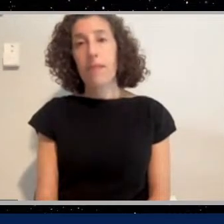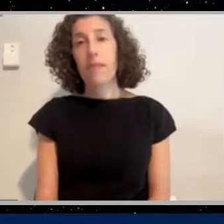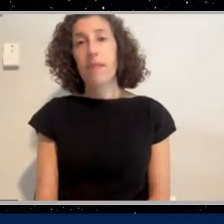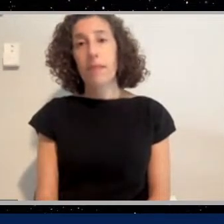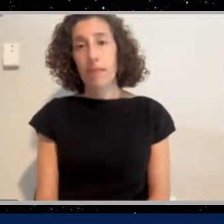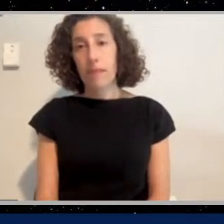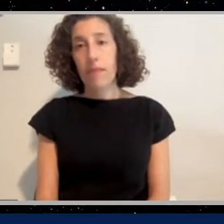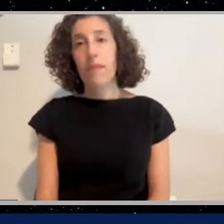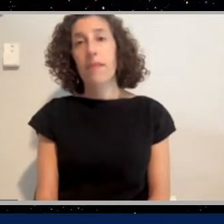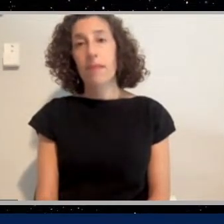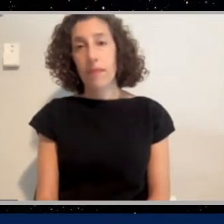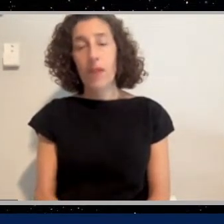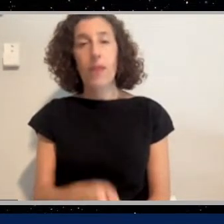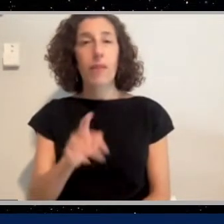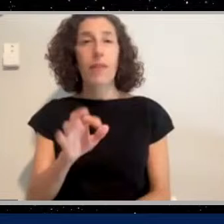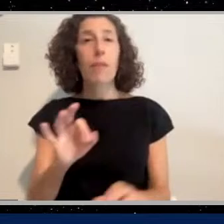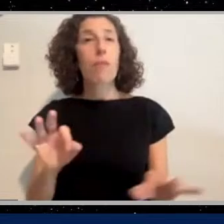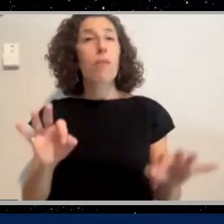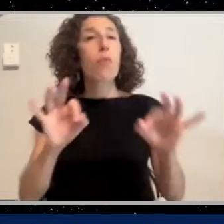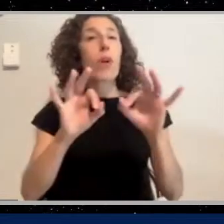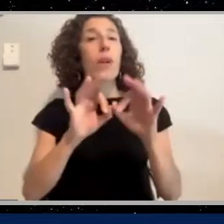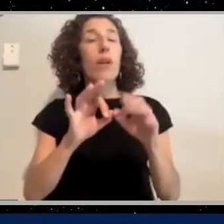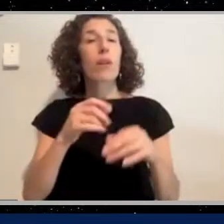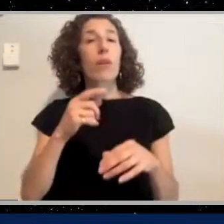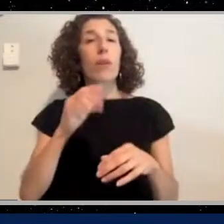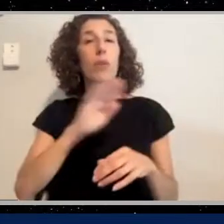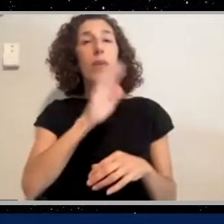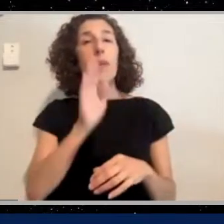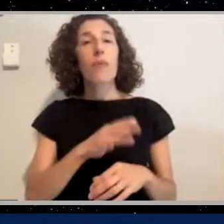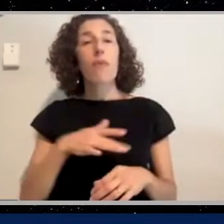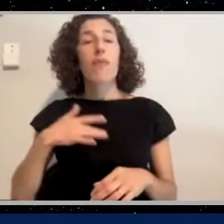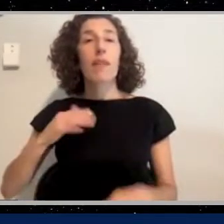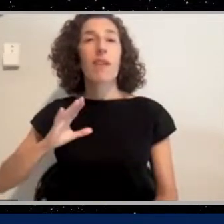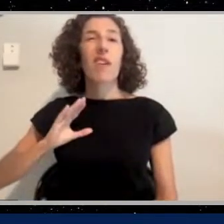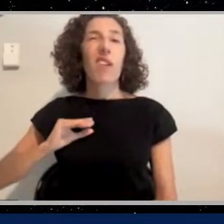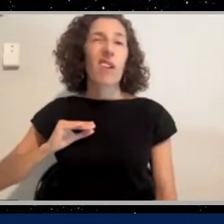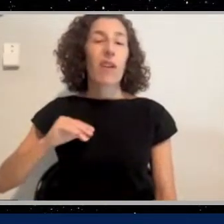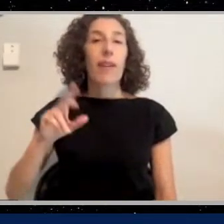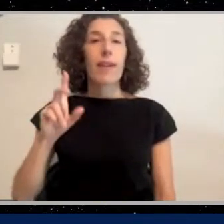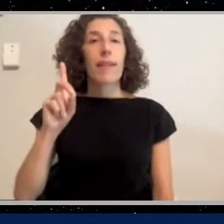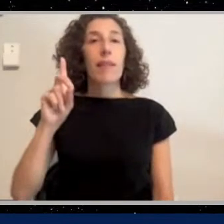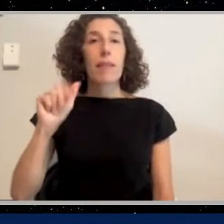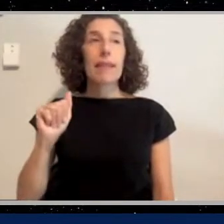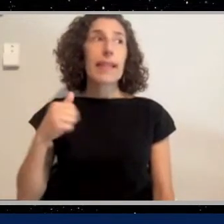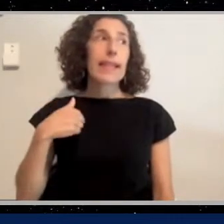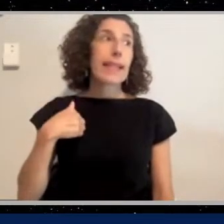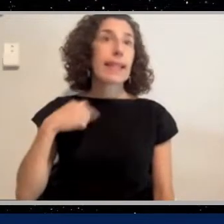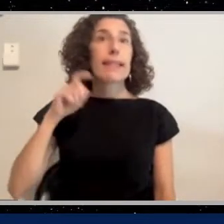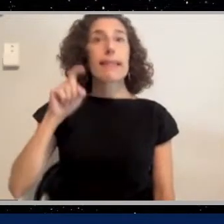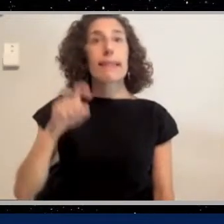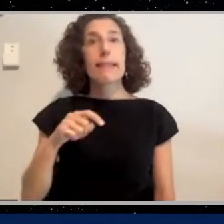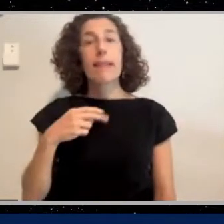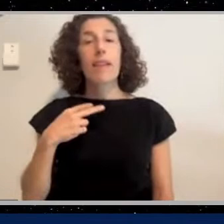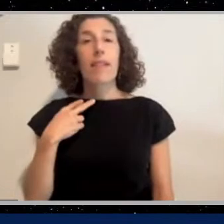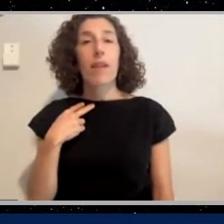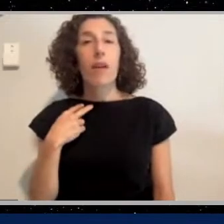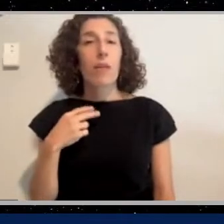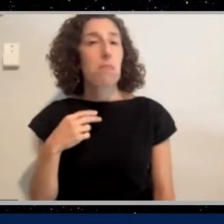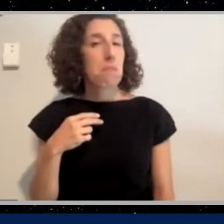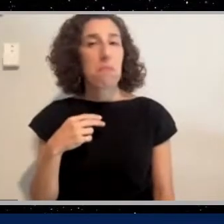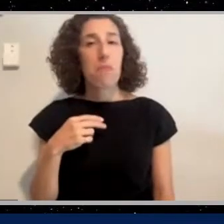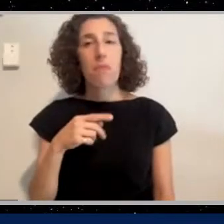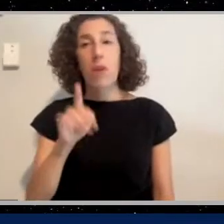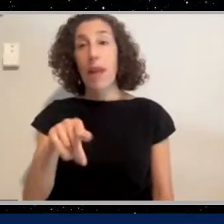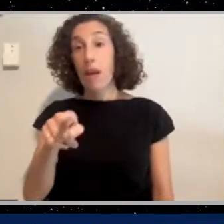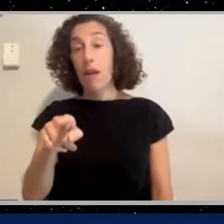You can see me getting off it there. That allowed us to get in through that side hatch and then make our way to the seat through the floating area. So